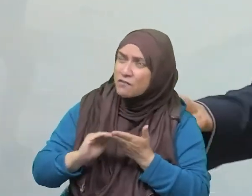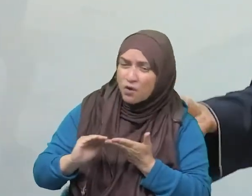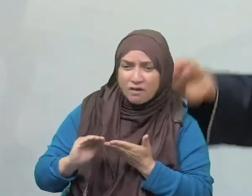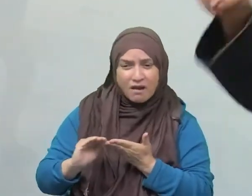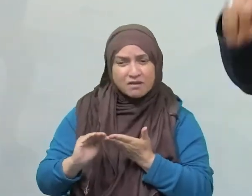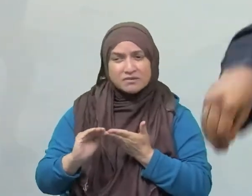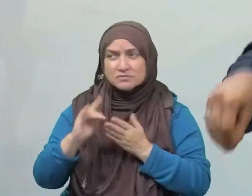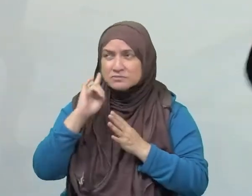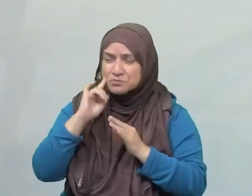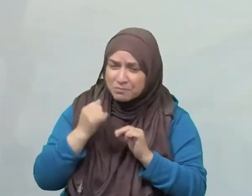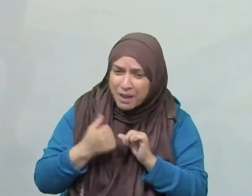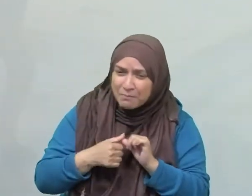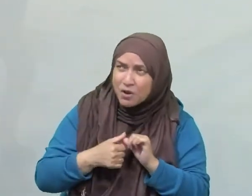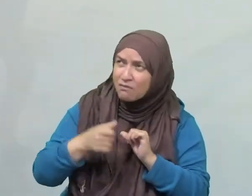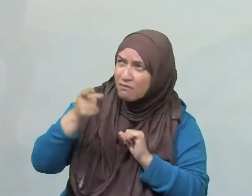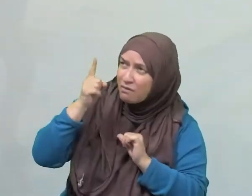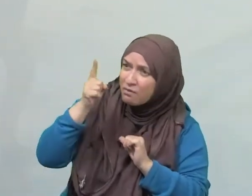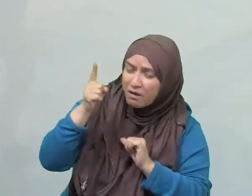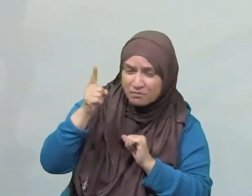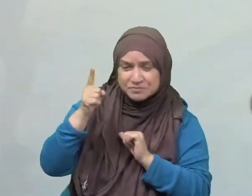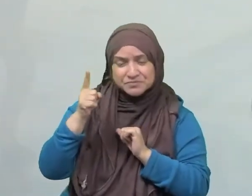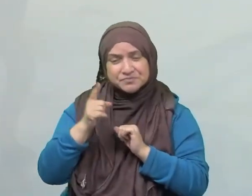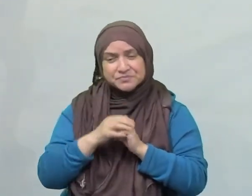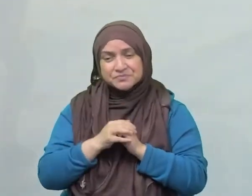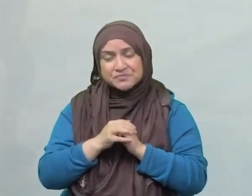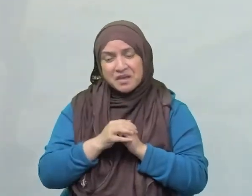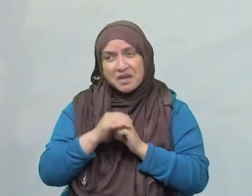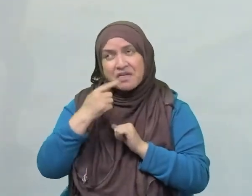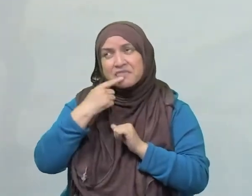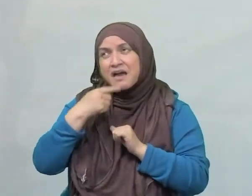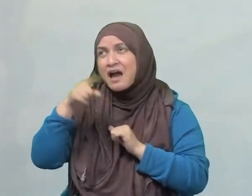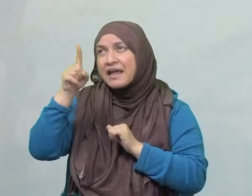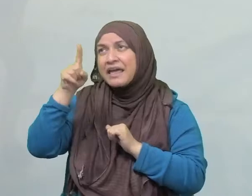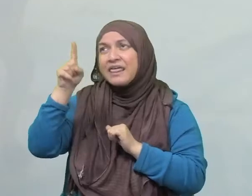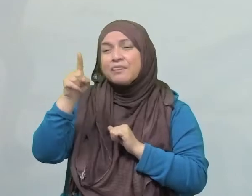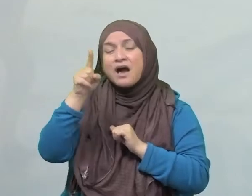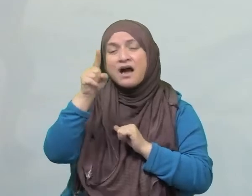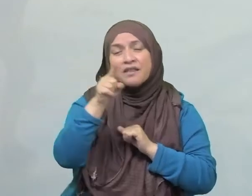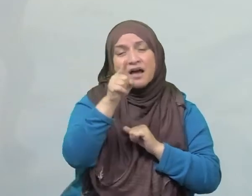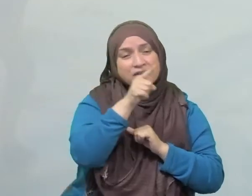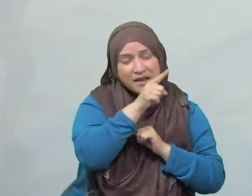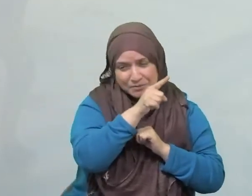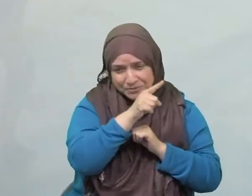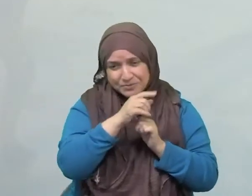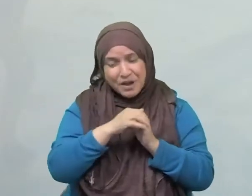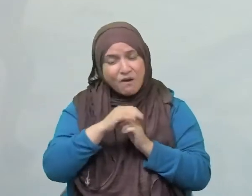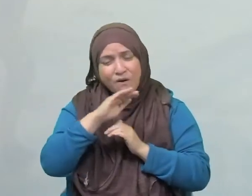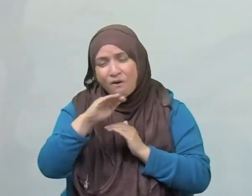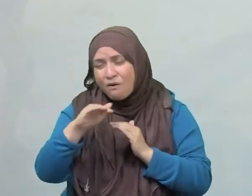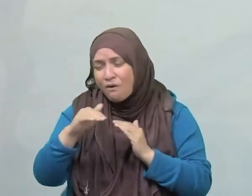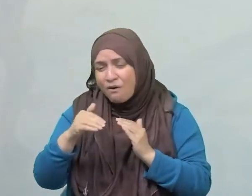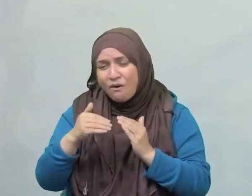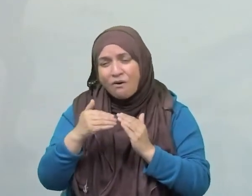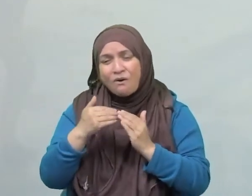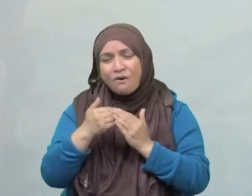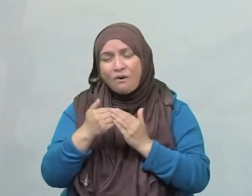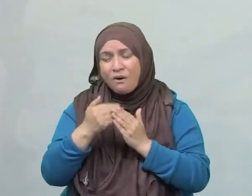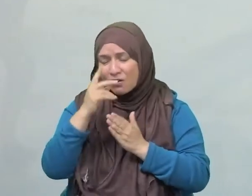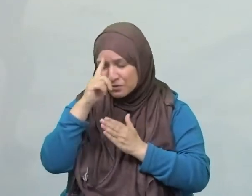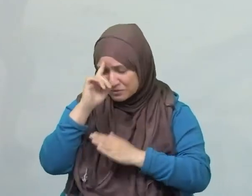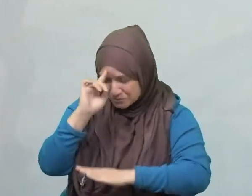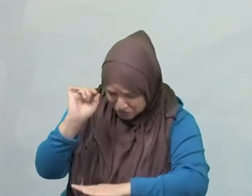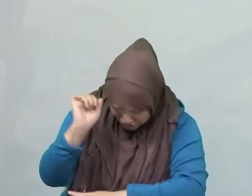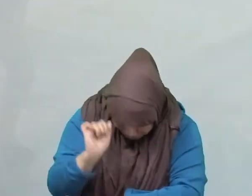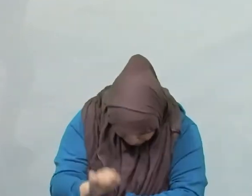two raka's with the quran in it combines all of the best forms of zikr and that's the mercy of allah subhanahu wa that all of the best forms of